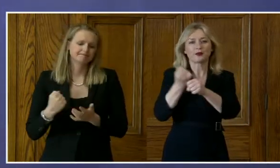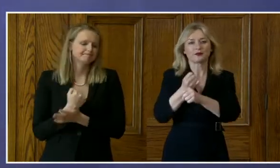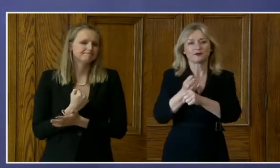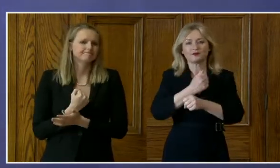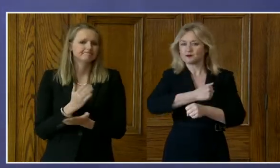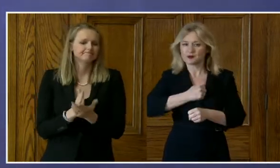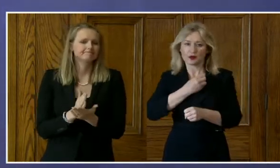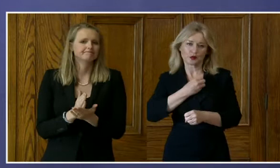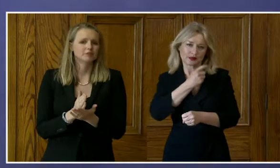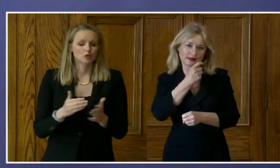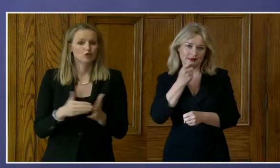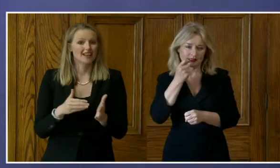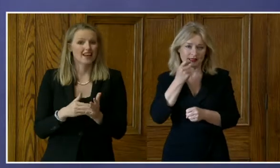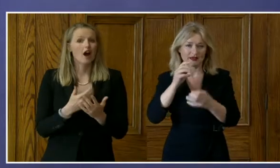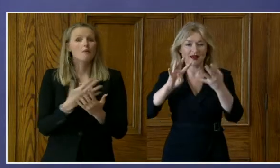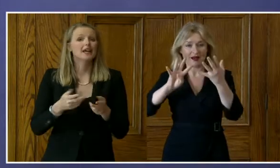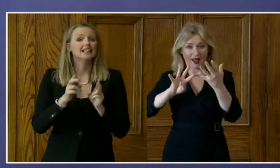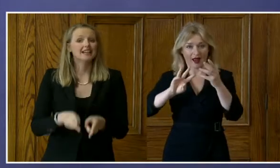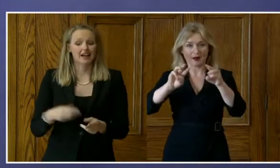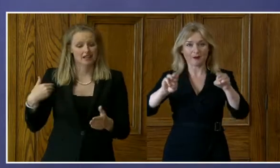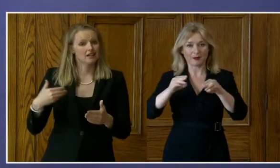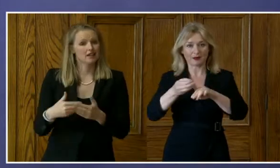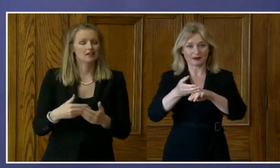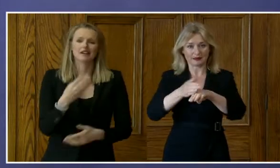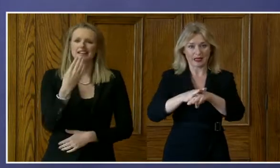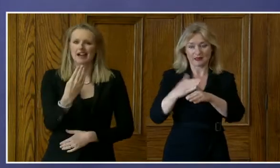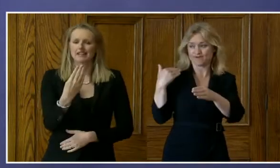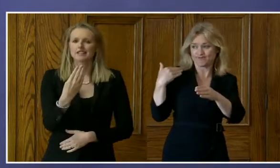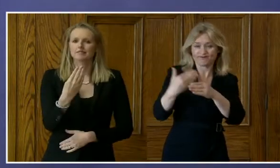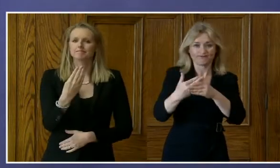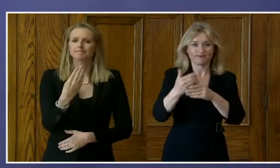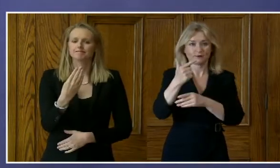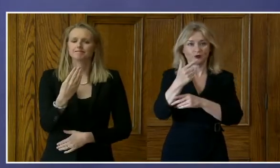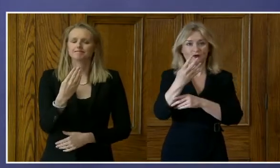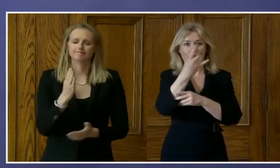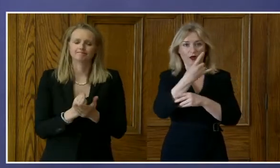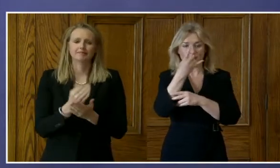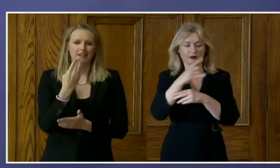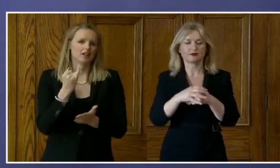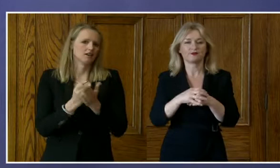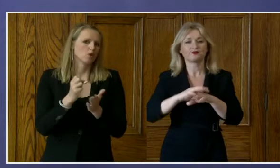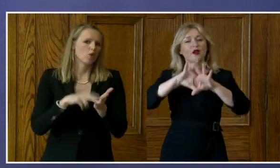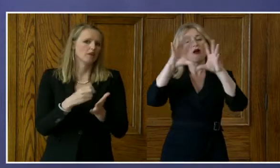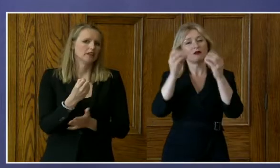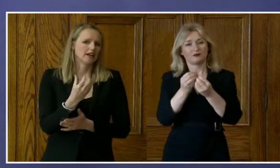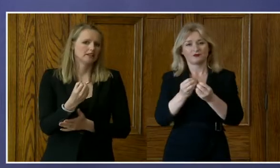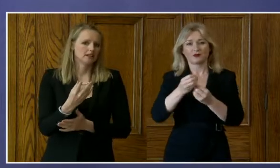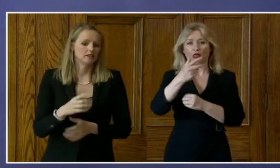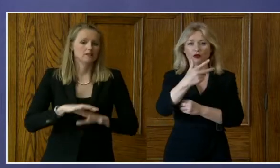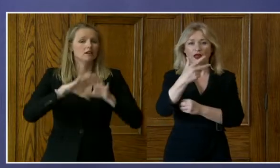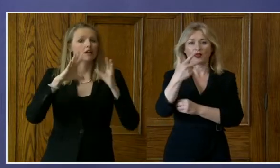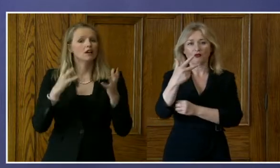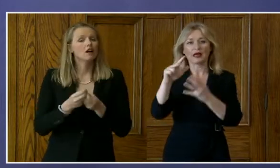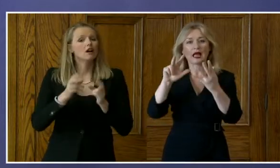today, 9 more people have lost their lives as a result of COVID-19, bringing the overall figure to 338.